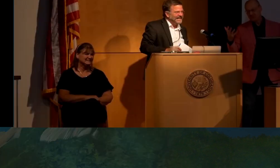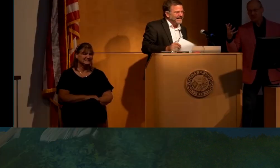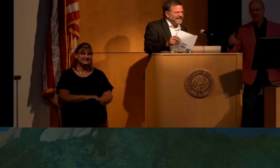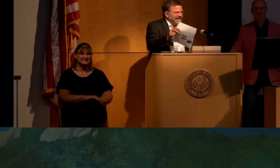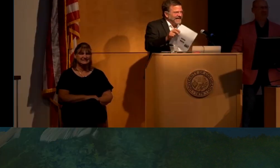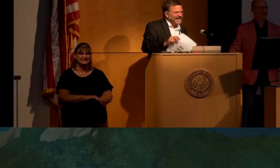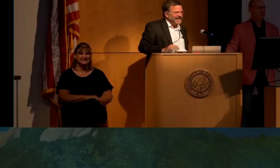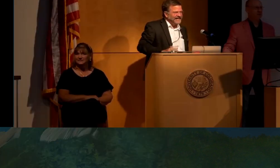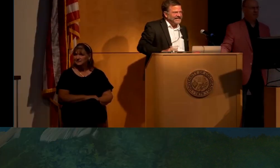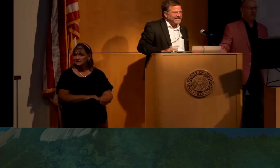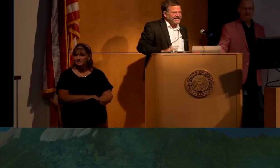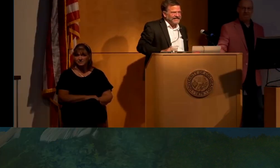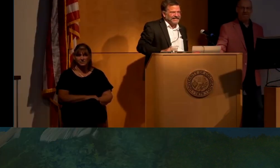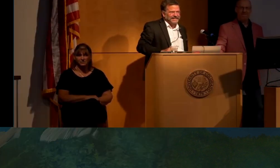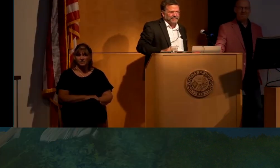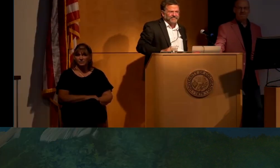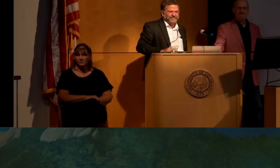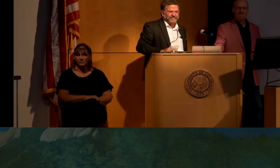I think.